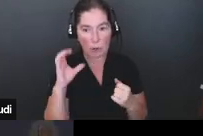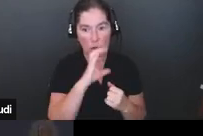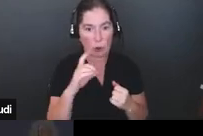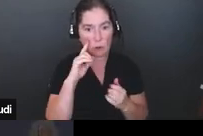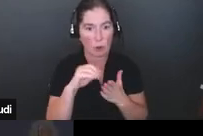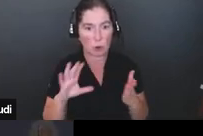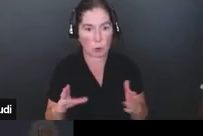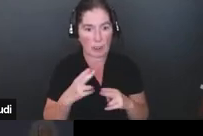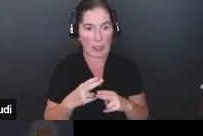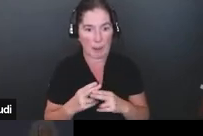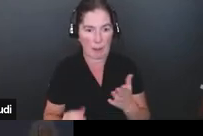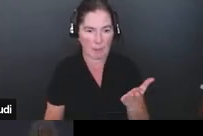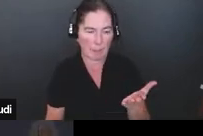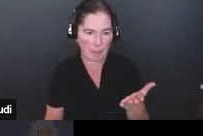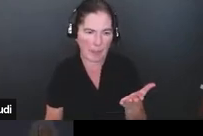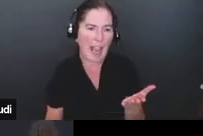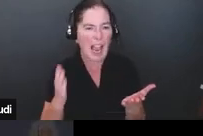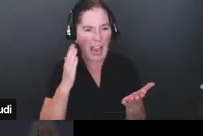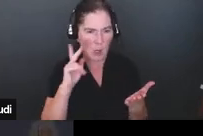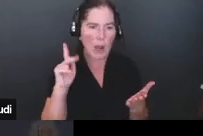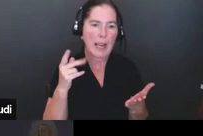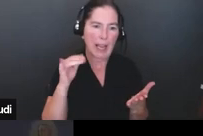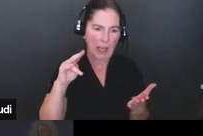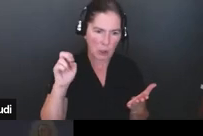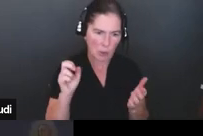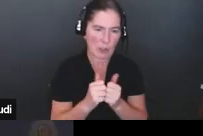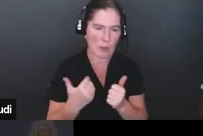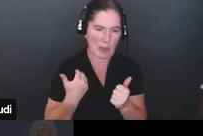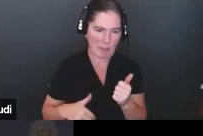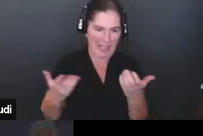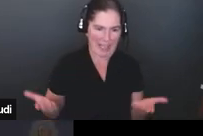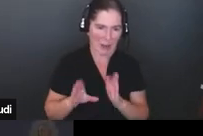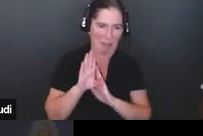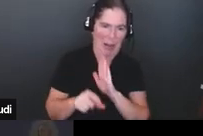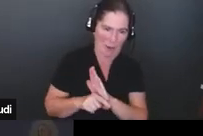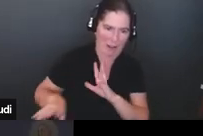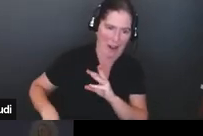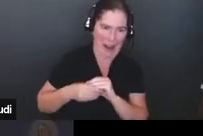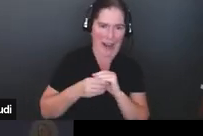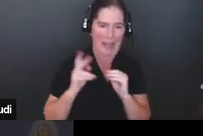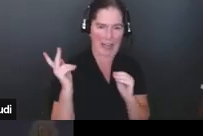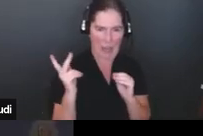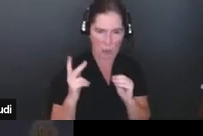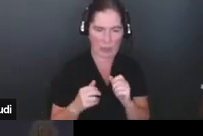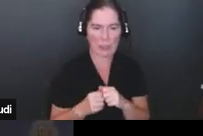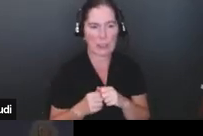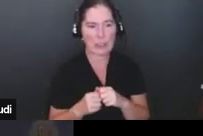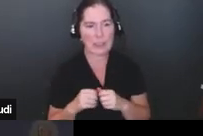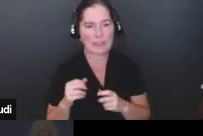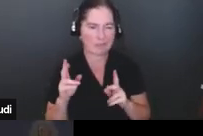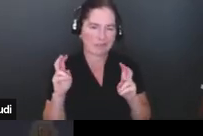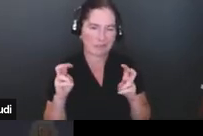students. So I know Catherine is with me in the background. So I'm going to click on Catherine and I'm going to add her as a